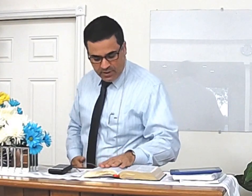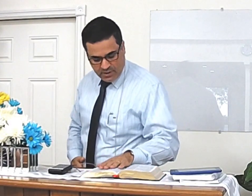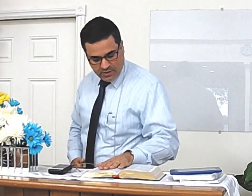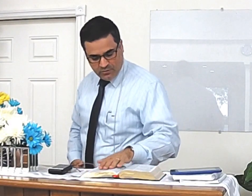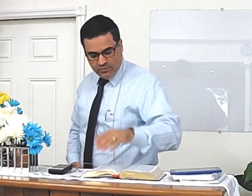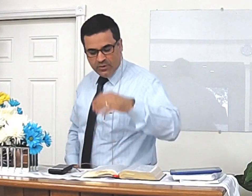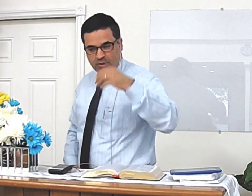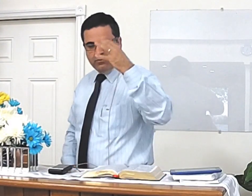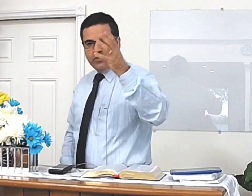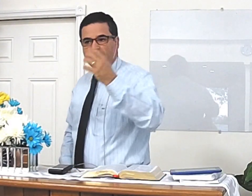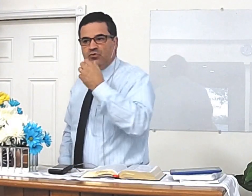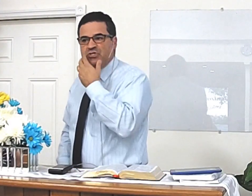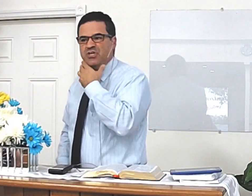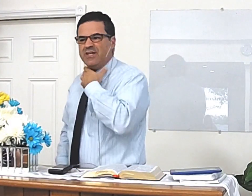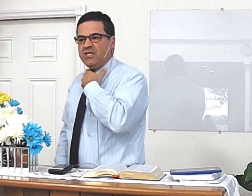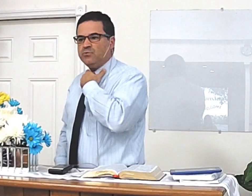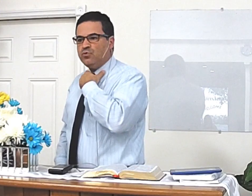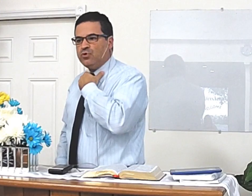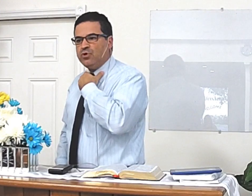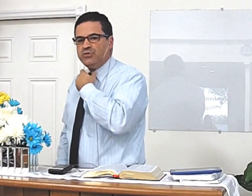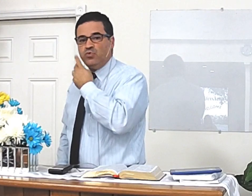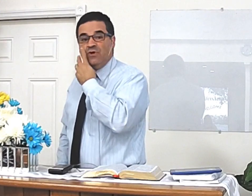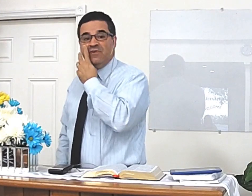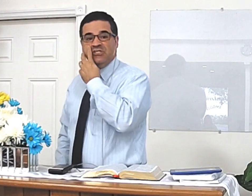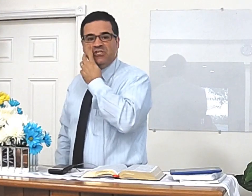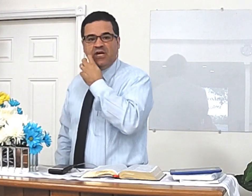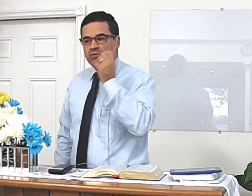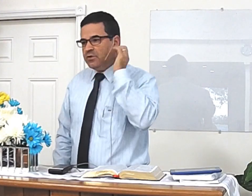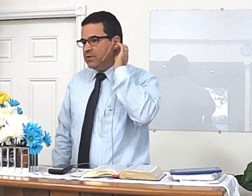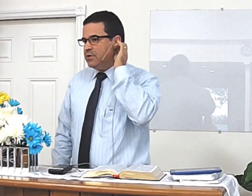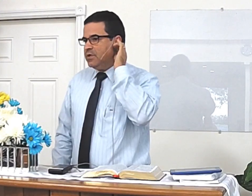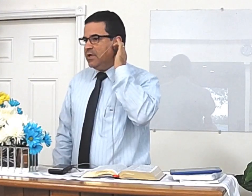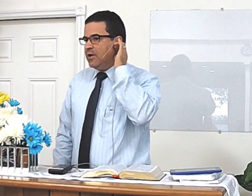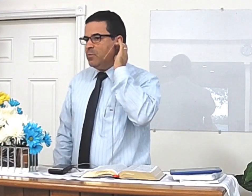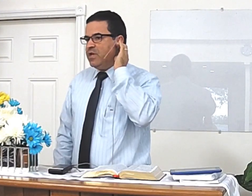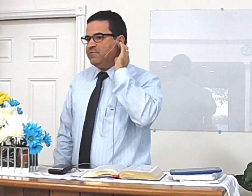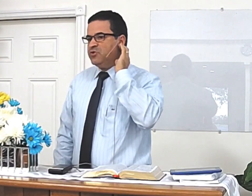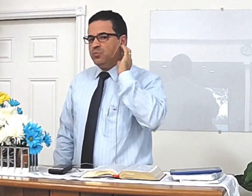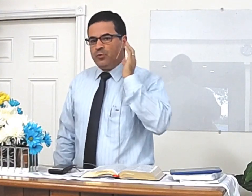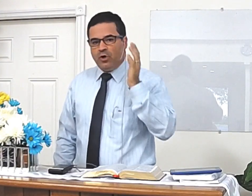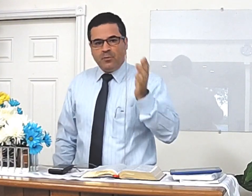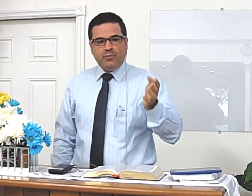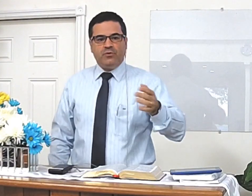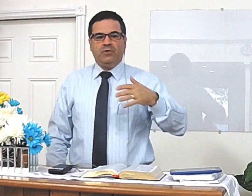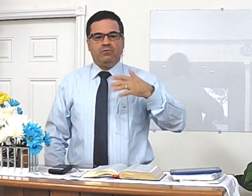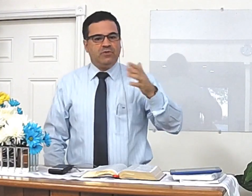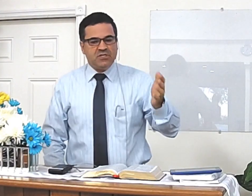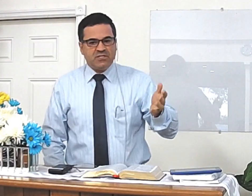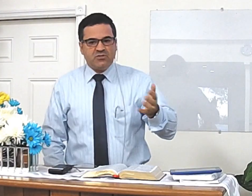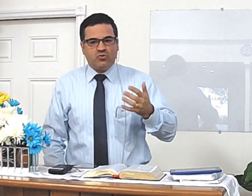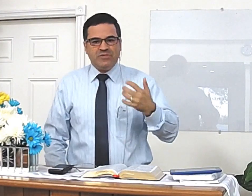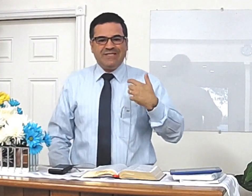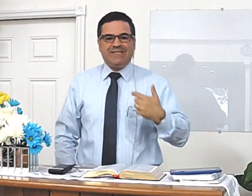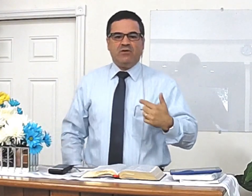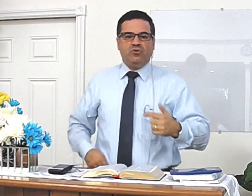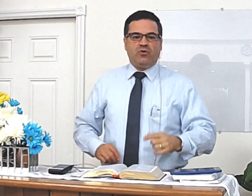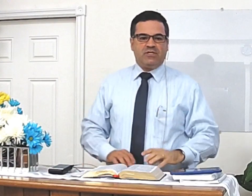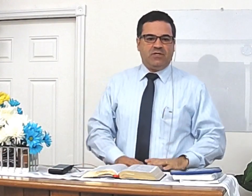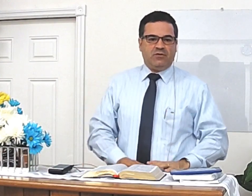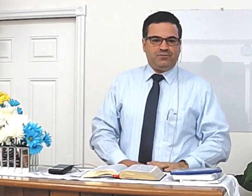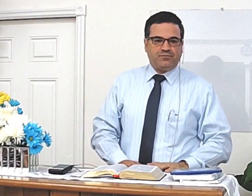You cannot allow the things of the world, Christianity today, or the gospel, which is the